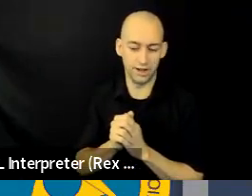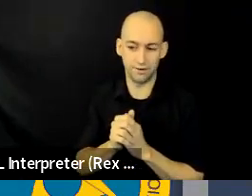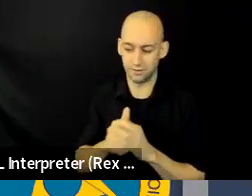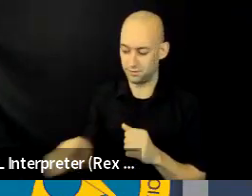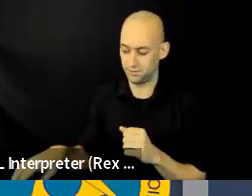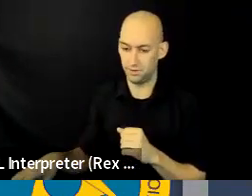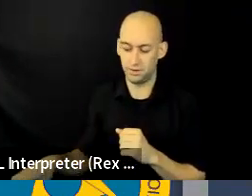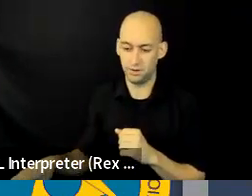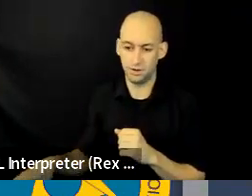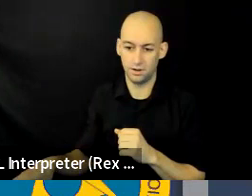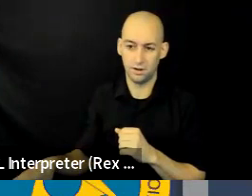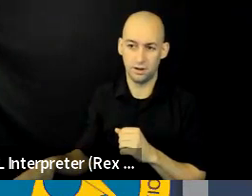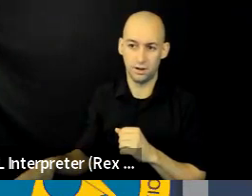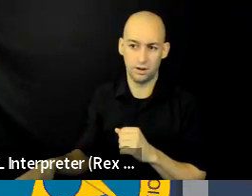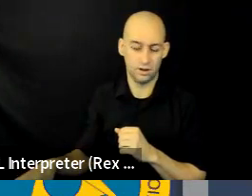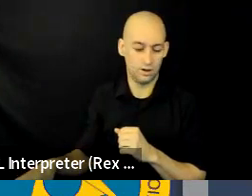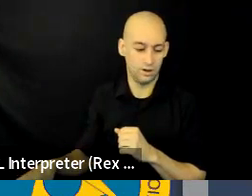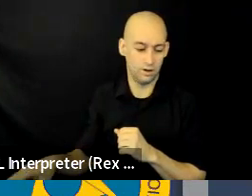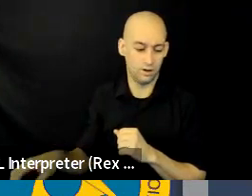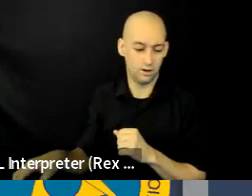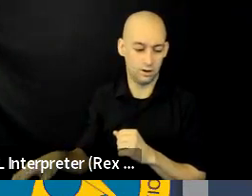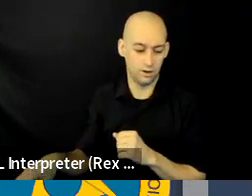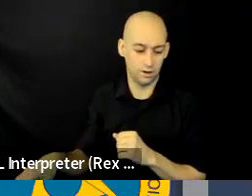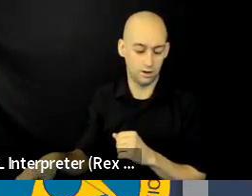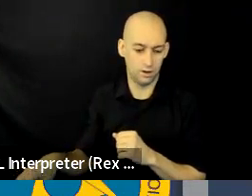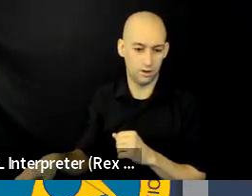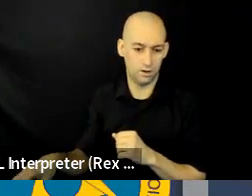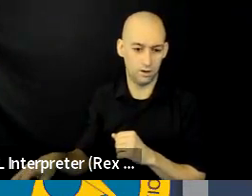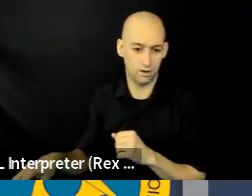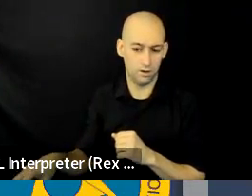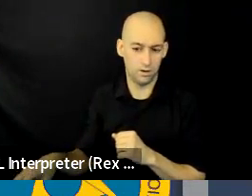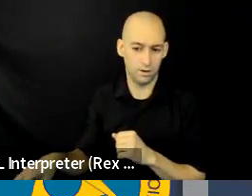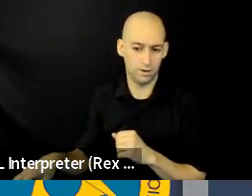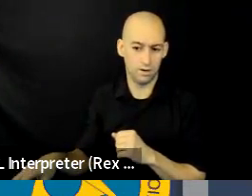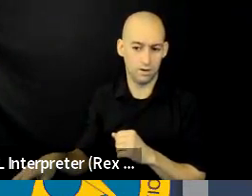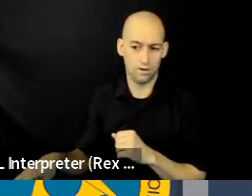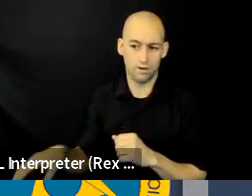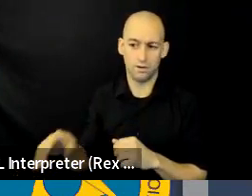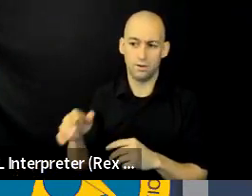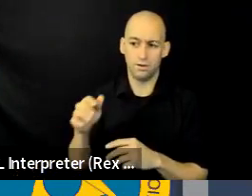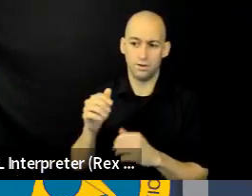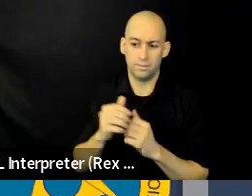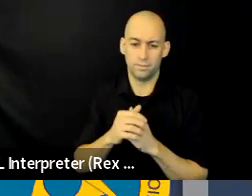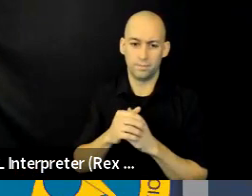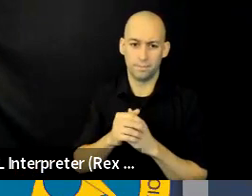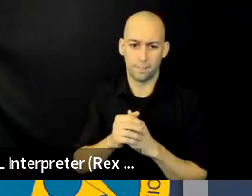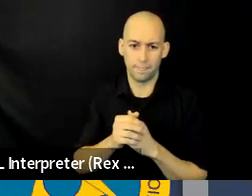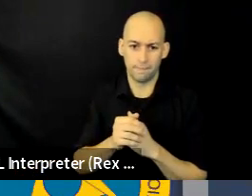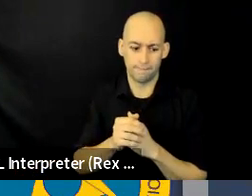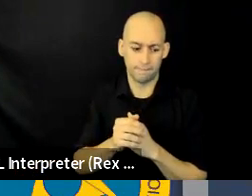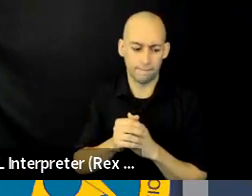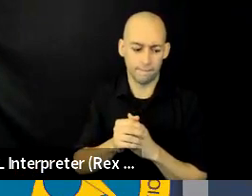freeway projects after widen freeway projects. So as someone who believes that we need to do what we say and say